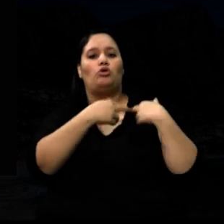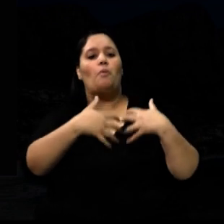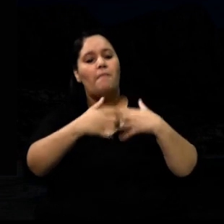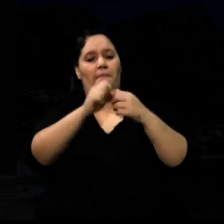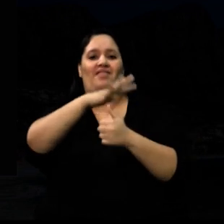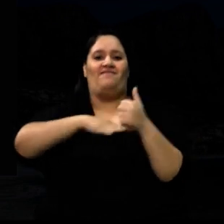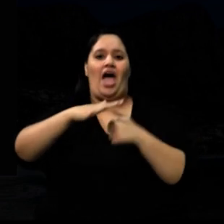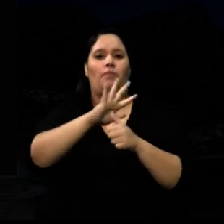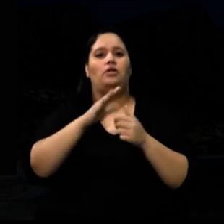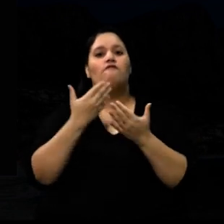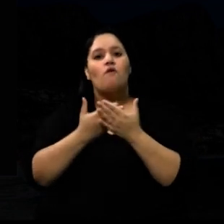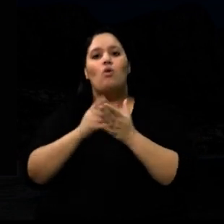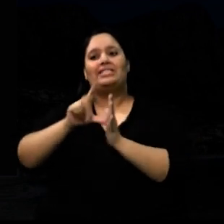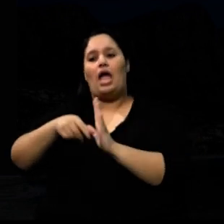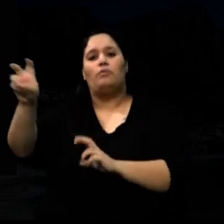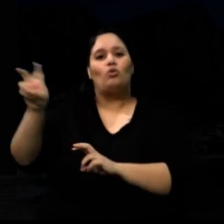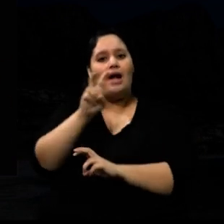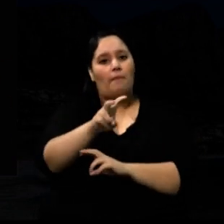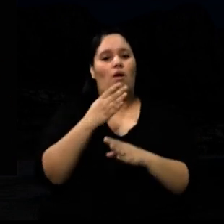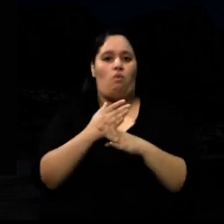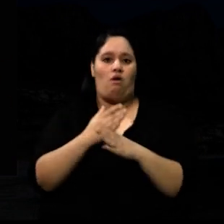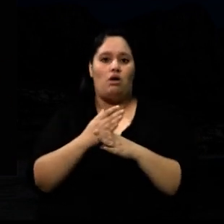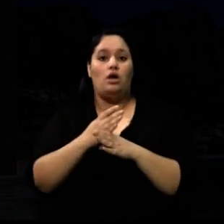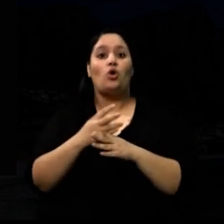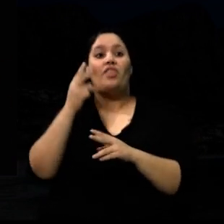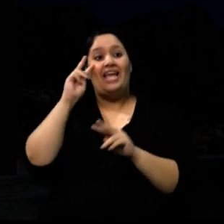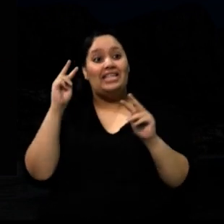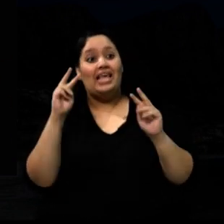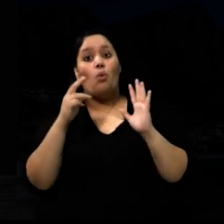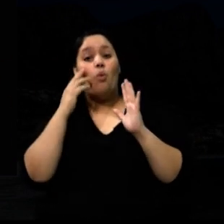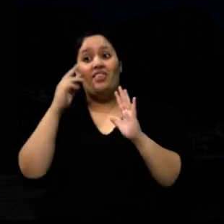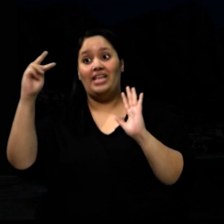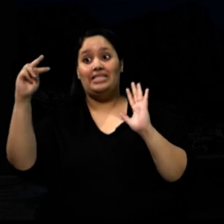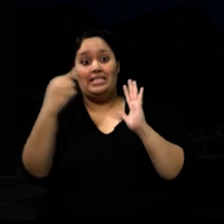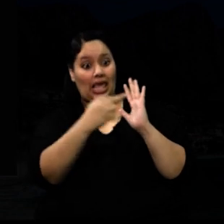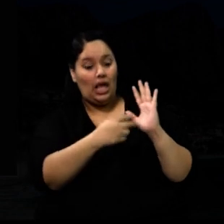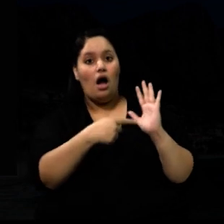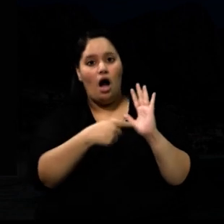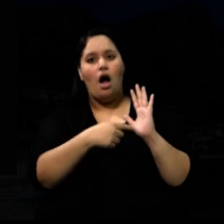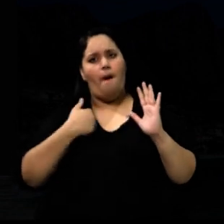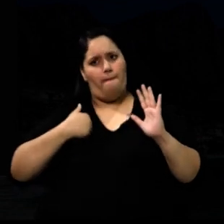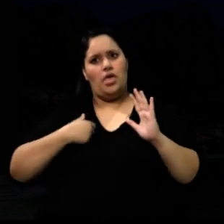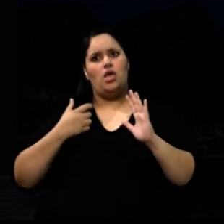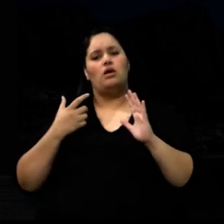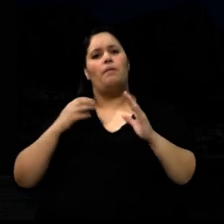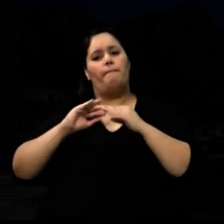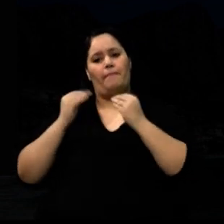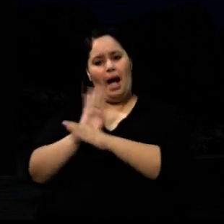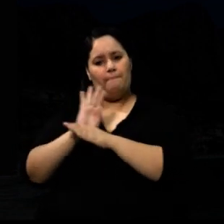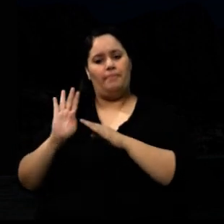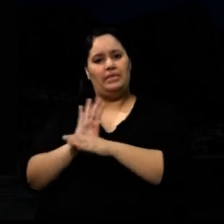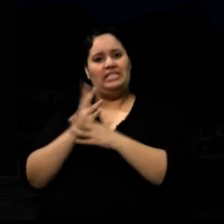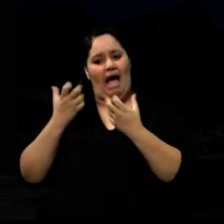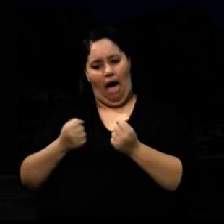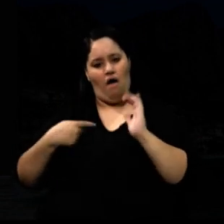showcase for another employer to say, we can brag, we have people here employed that